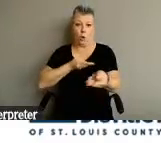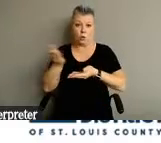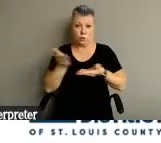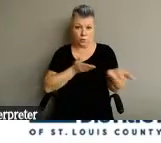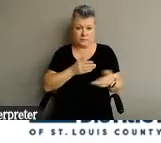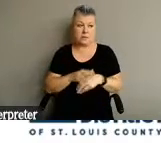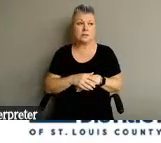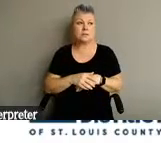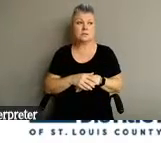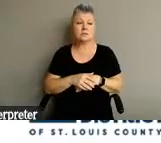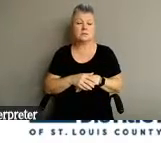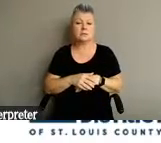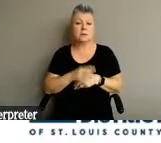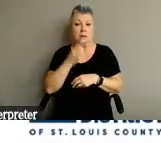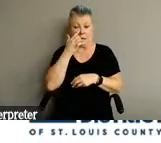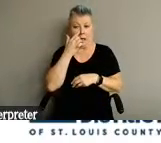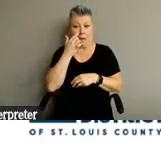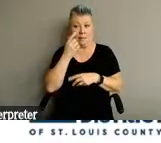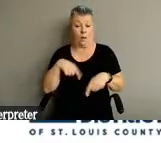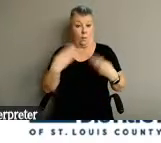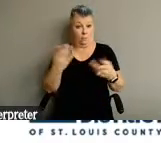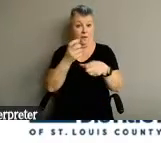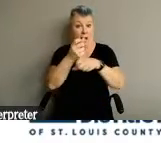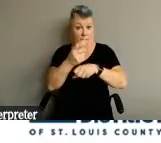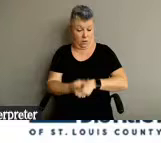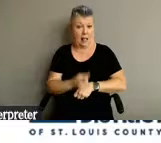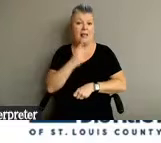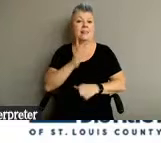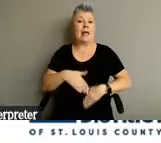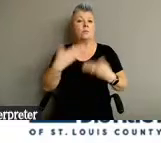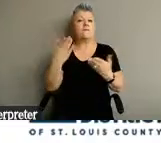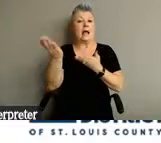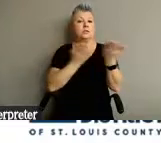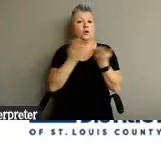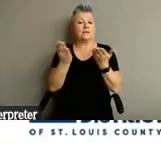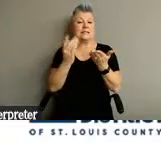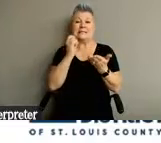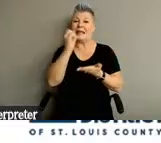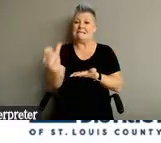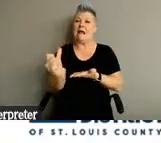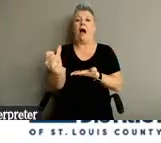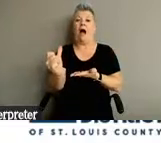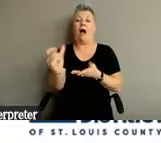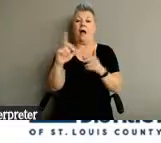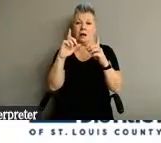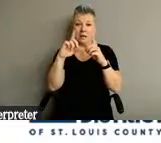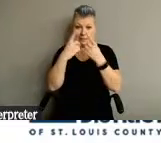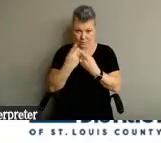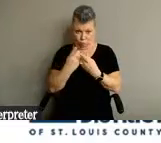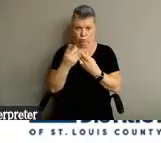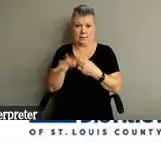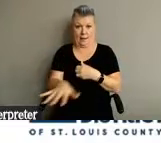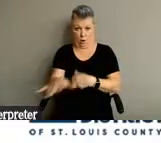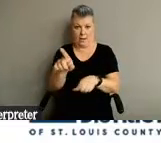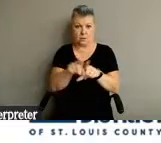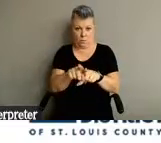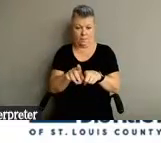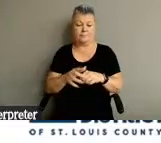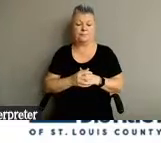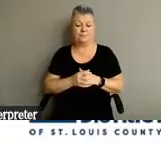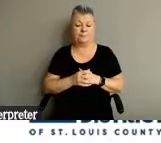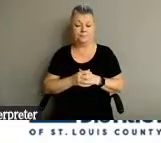provide services in non-resident districts. I know that that was another question that we had been prompted earlier too, and we